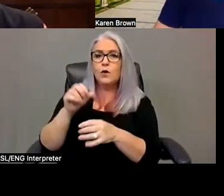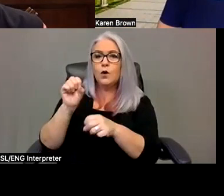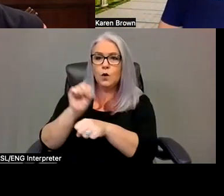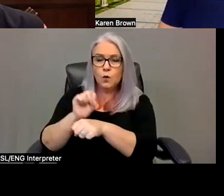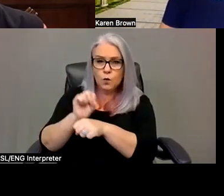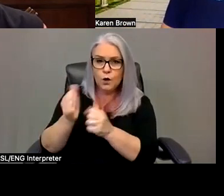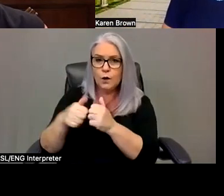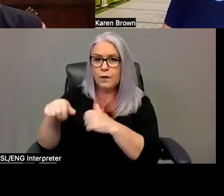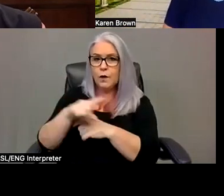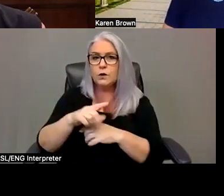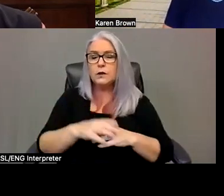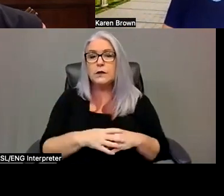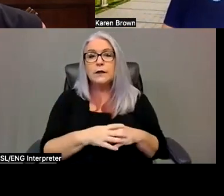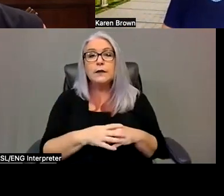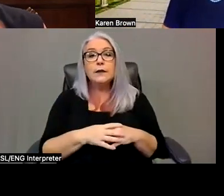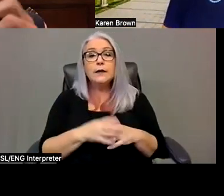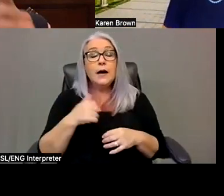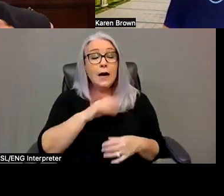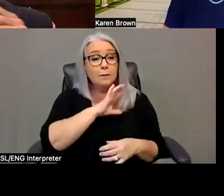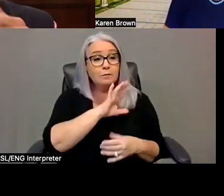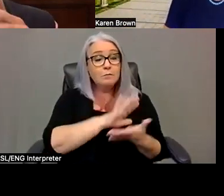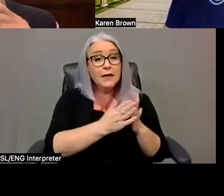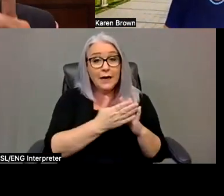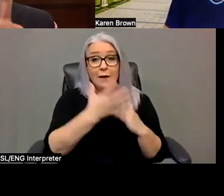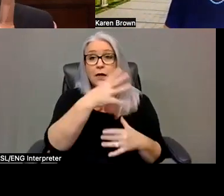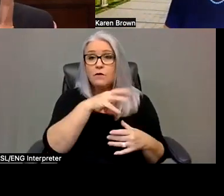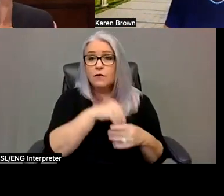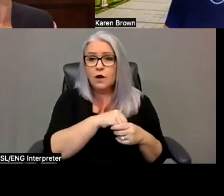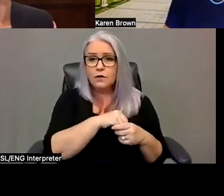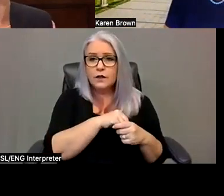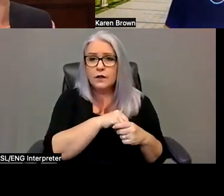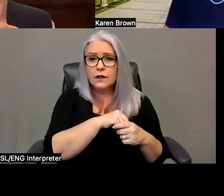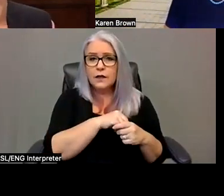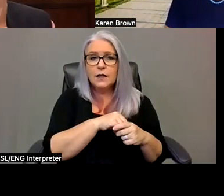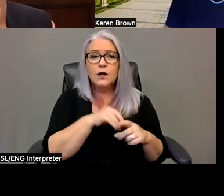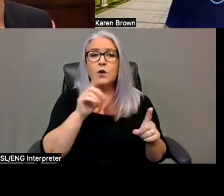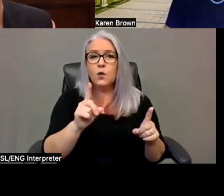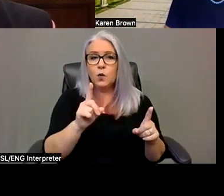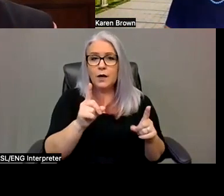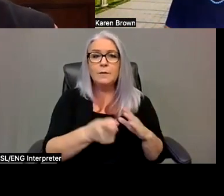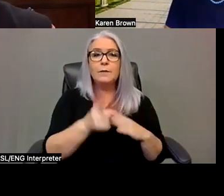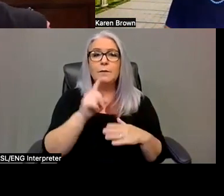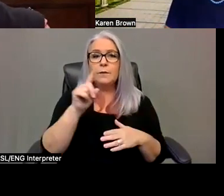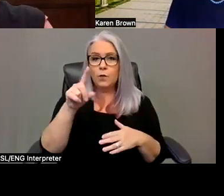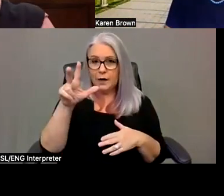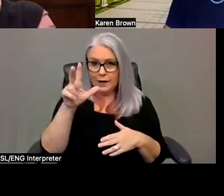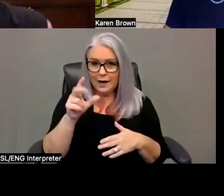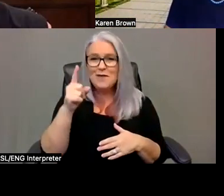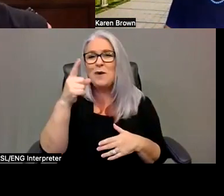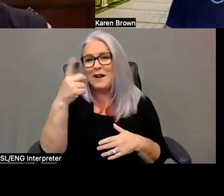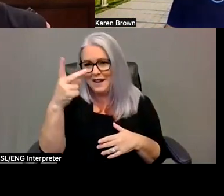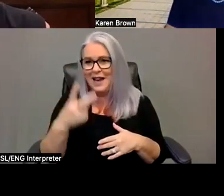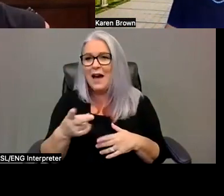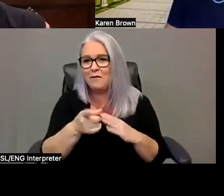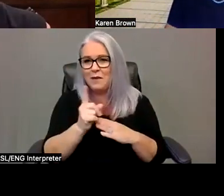was up for discussion. Ma'am, how long do I have to respond? You have 1 minute and 30 seconds. Okay. When